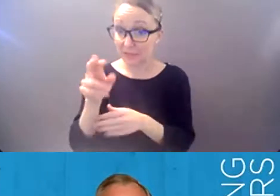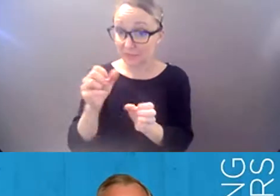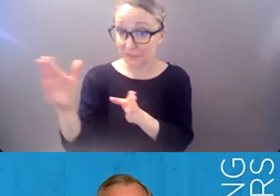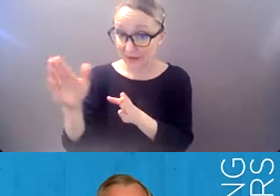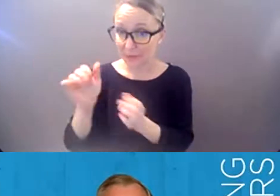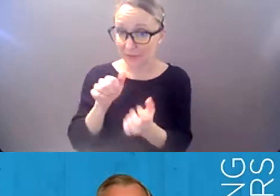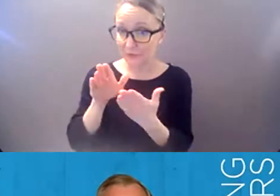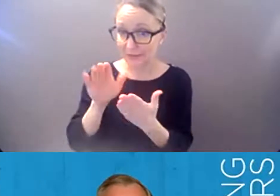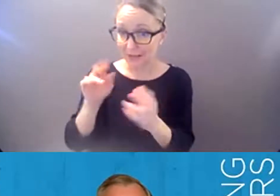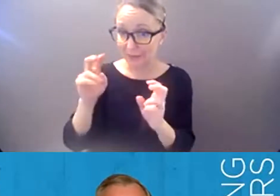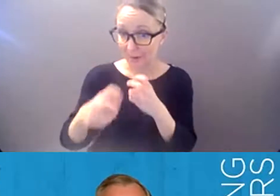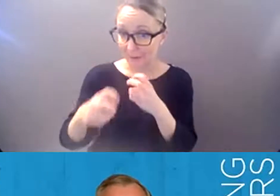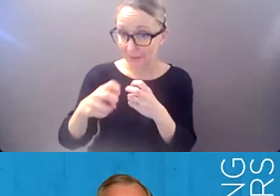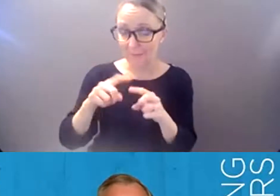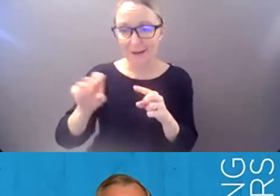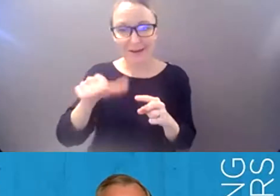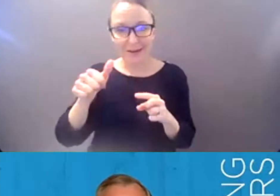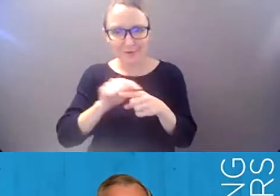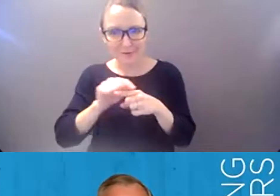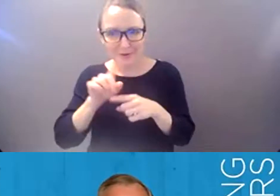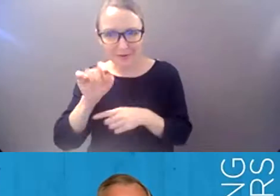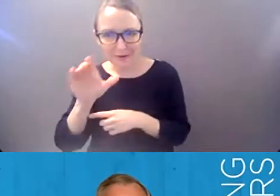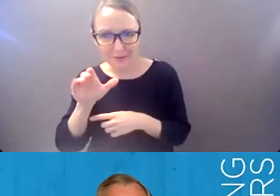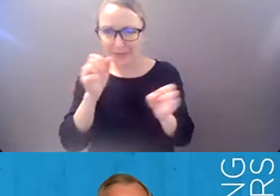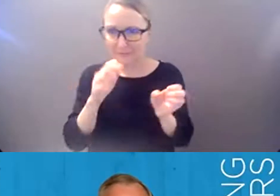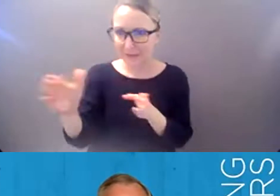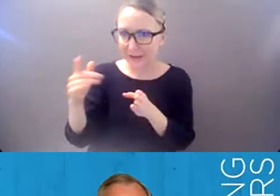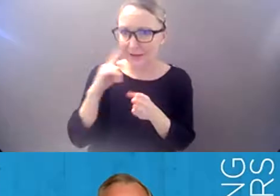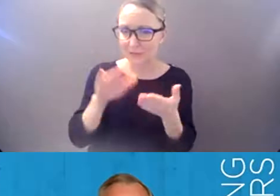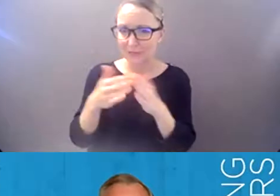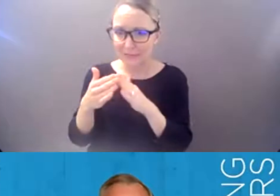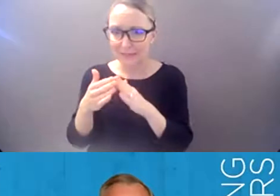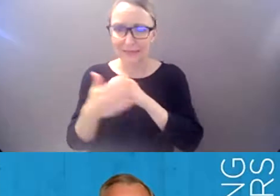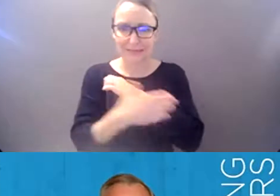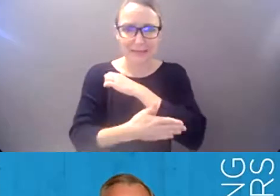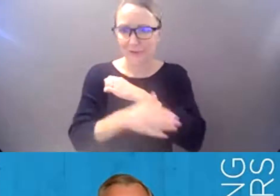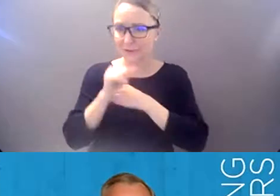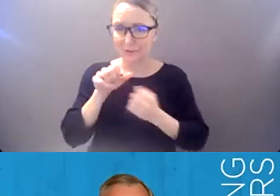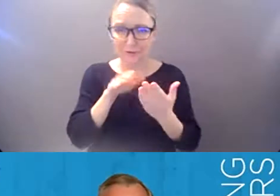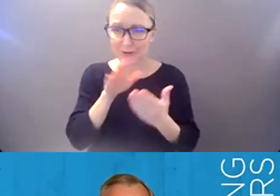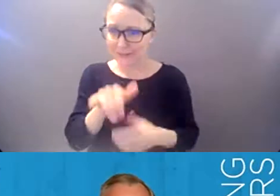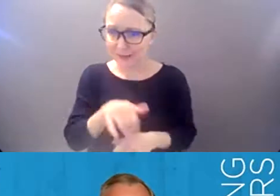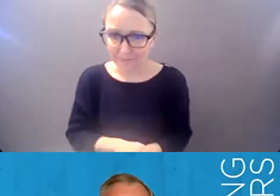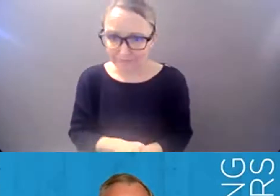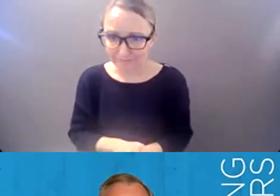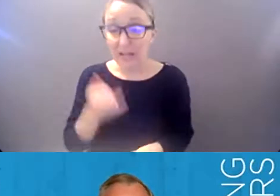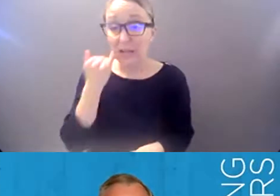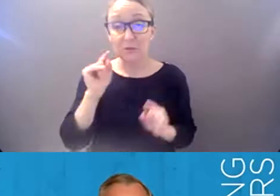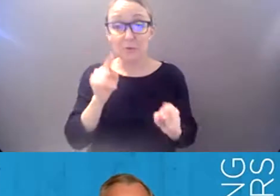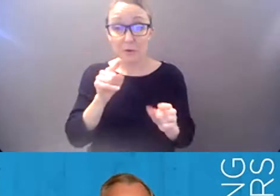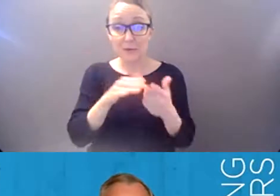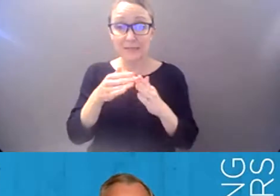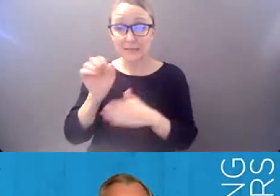training documents and plans in cities and counties don't. If you go to the city of San